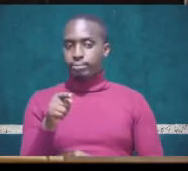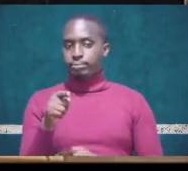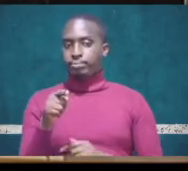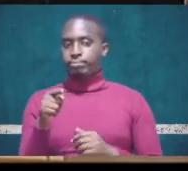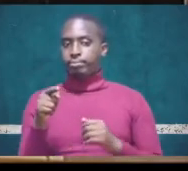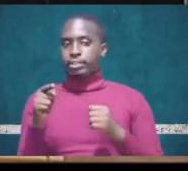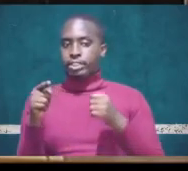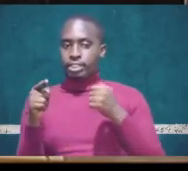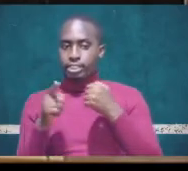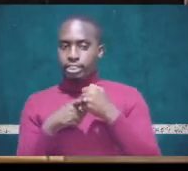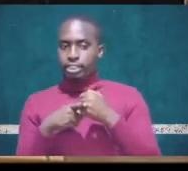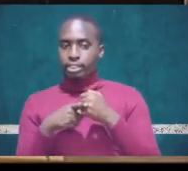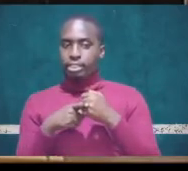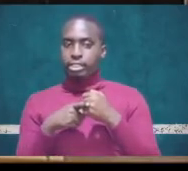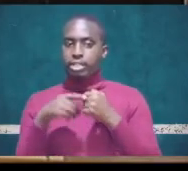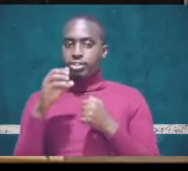2.6 now